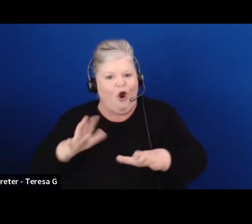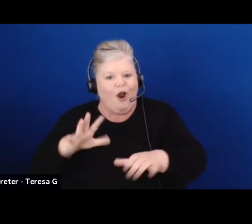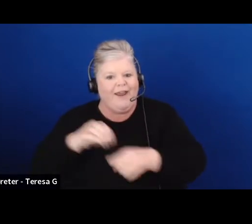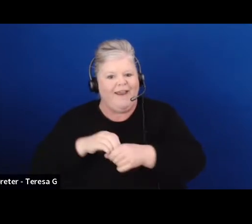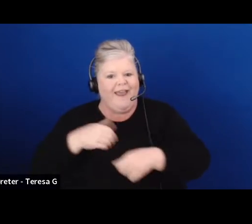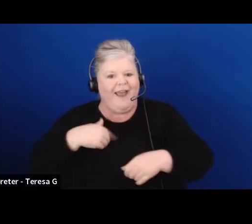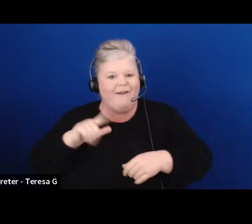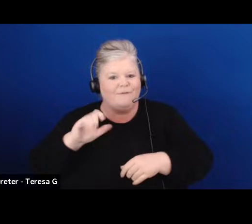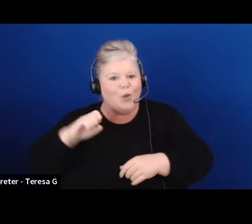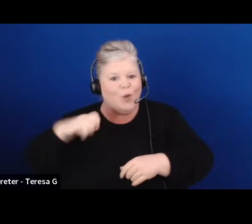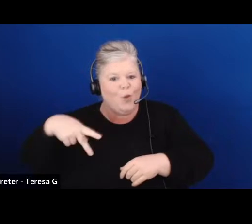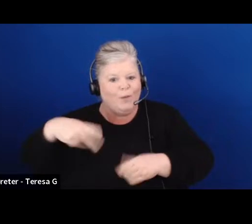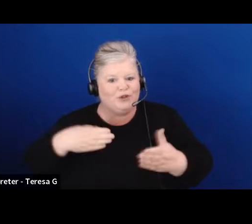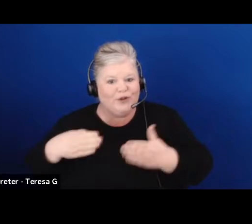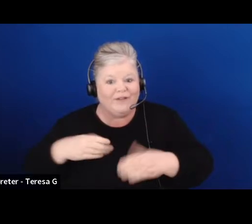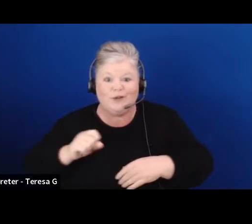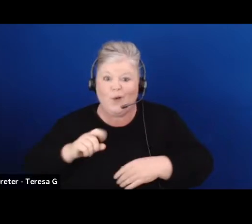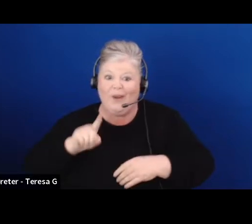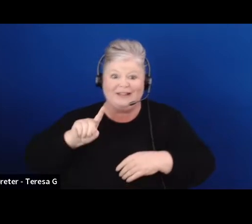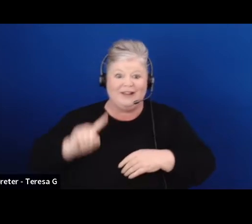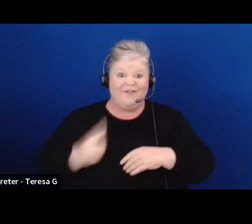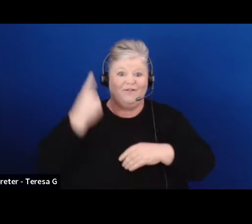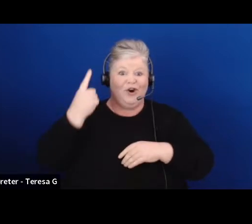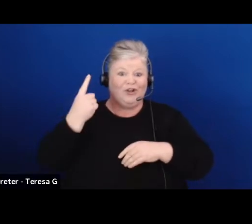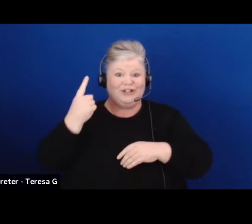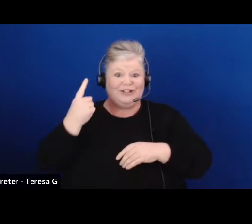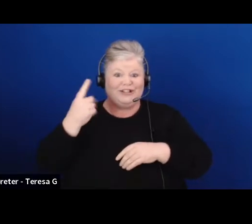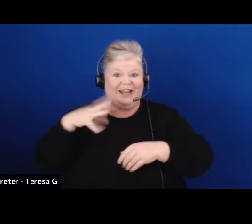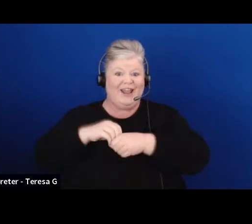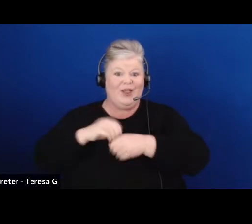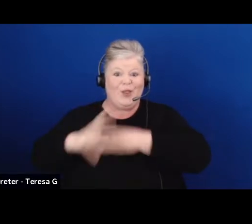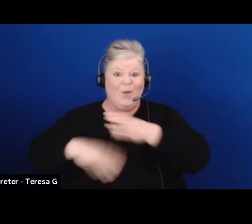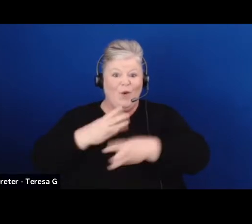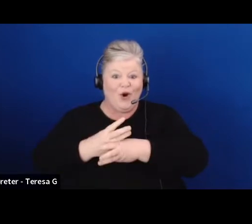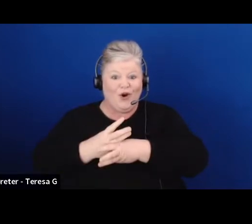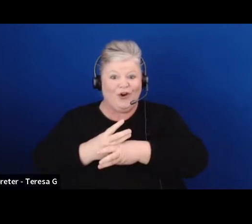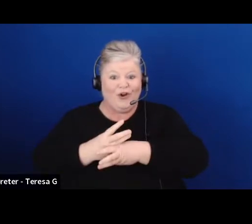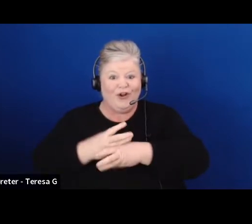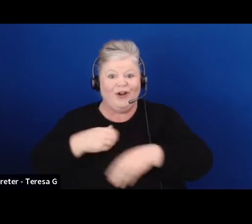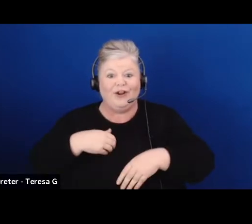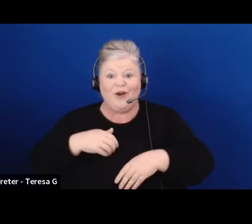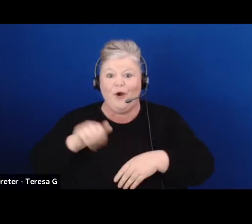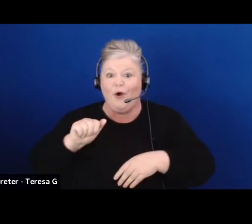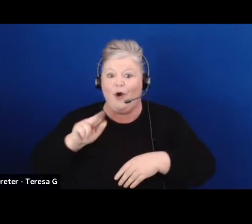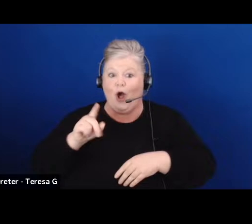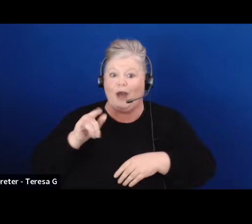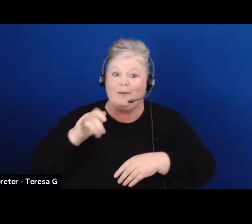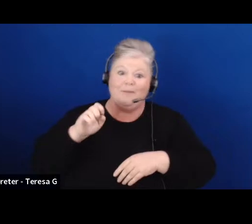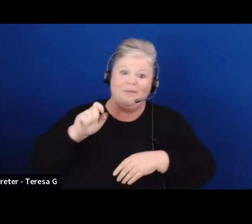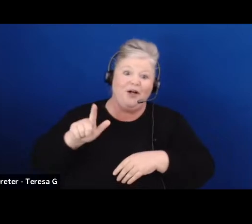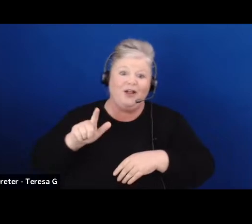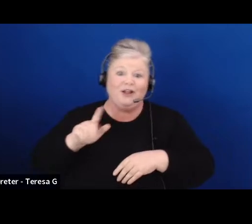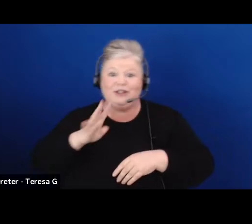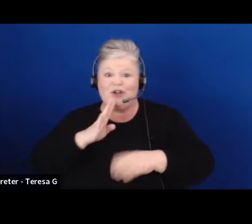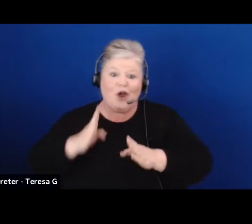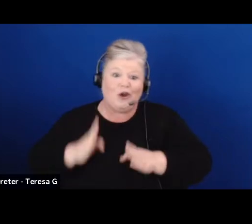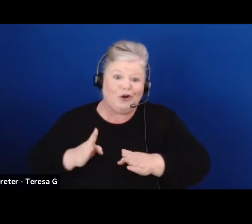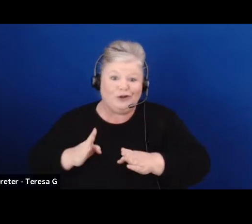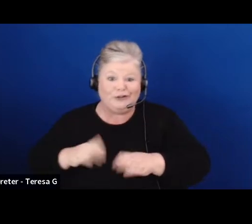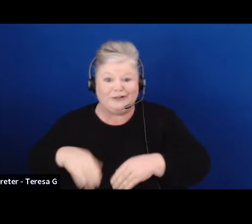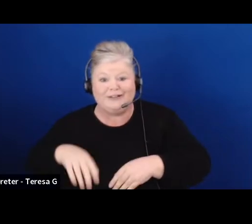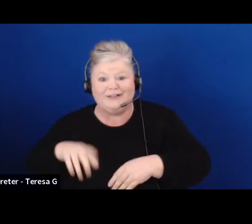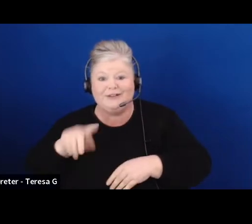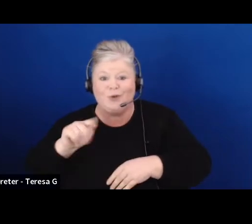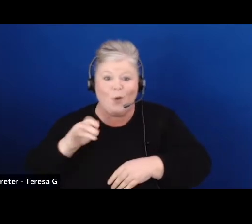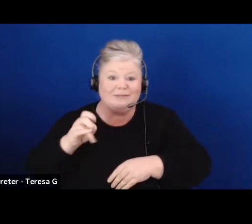grown the first in the world Audible Talkers Toastmasters group. It's on Zoom now because of COVID and all that,